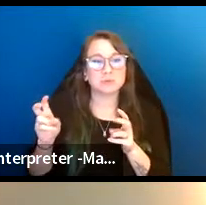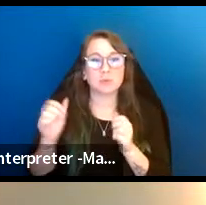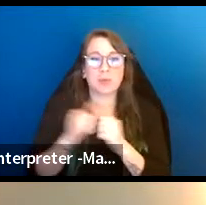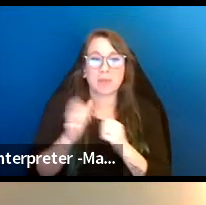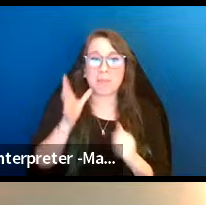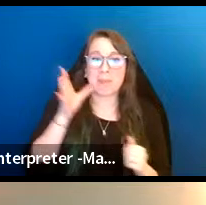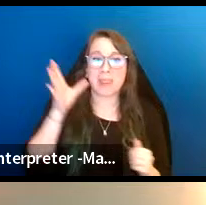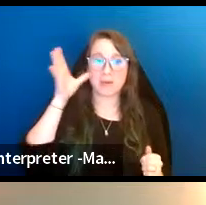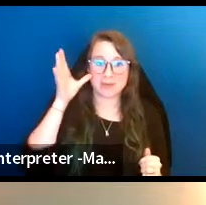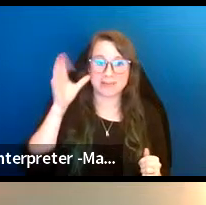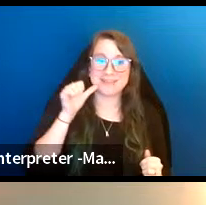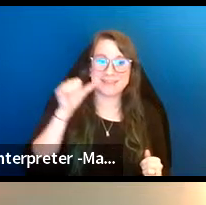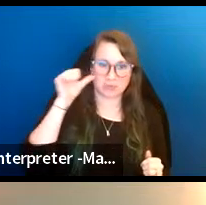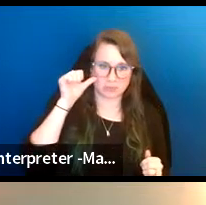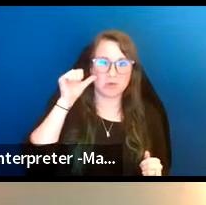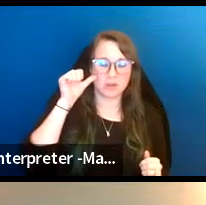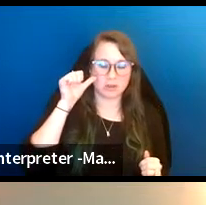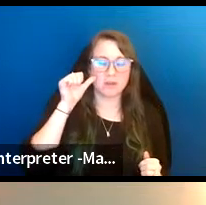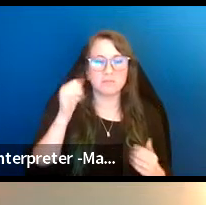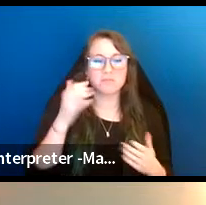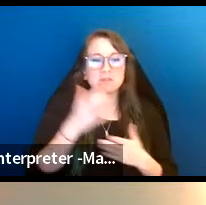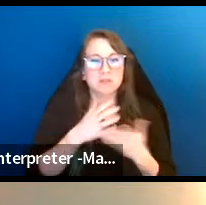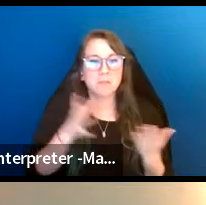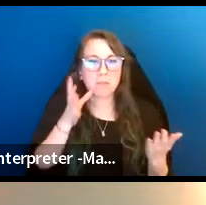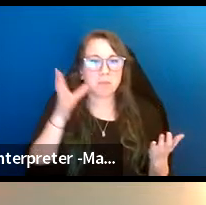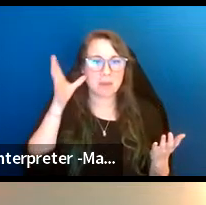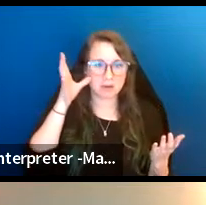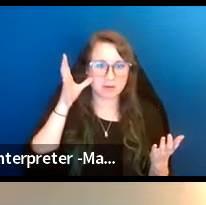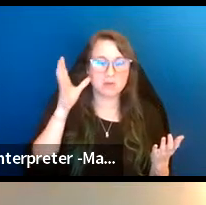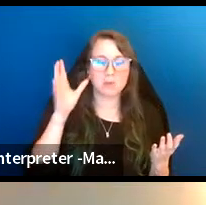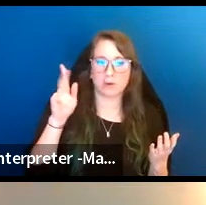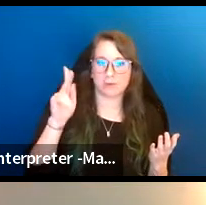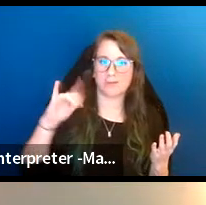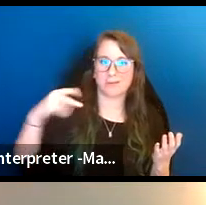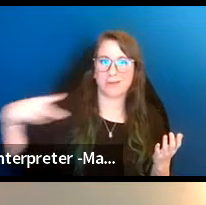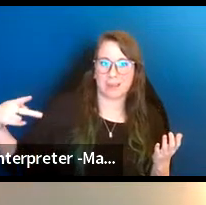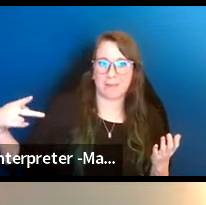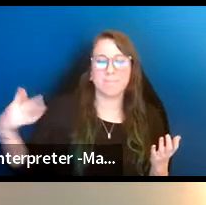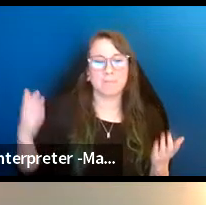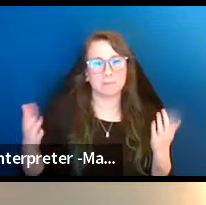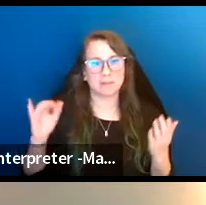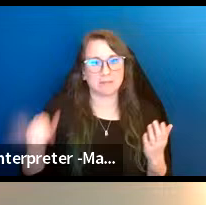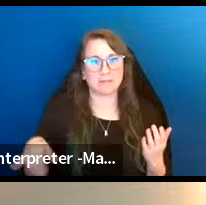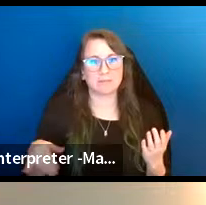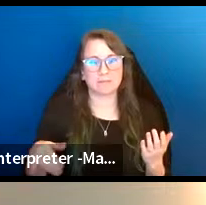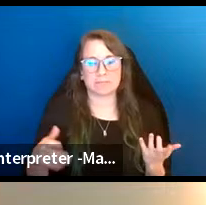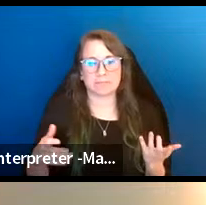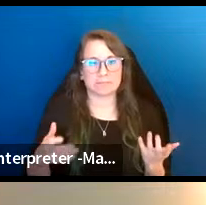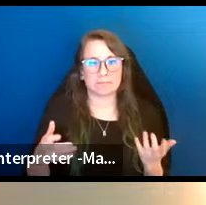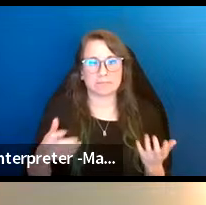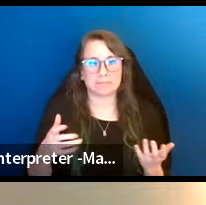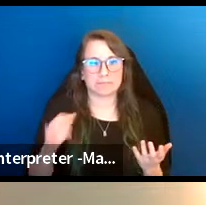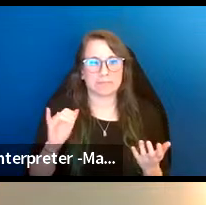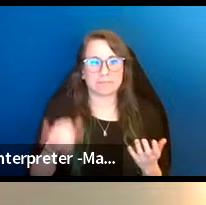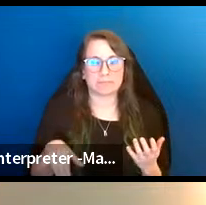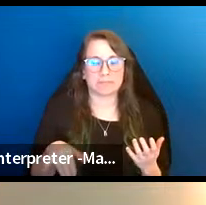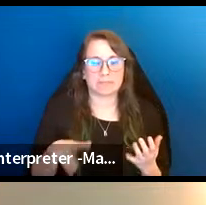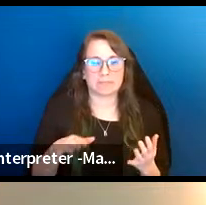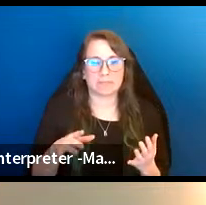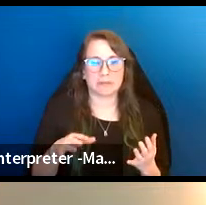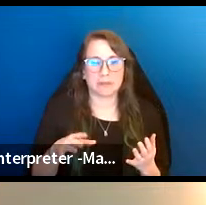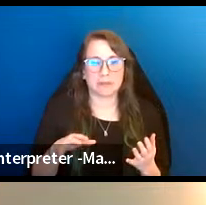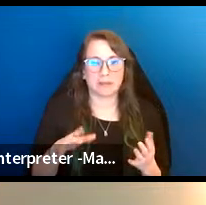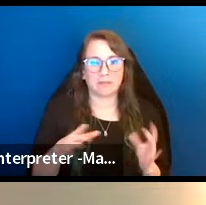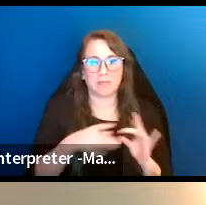parents yesterday, and some of those parents were KIP. Okay. Um, Okay. and that came over into